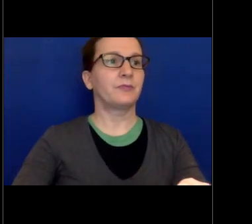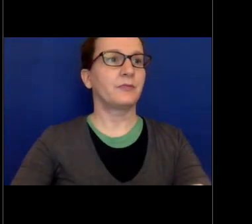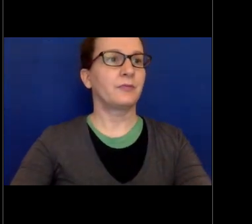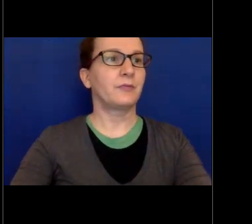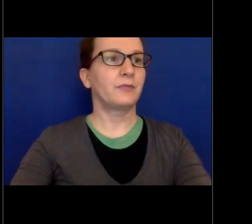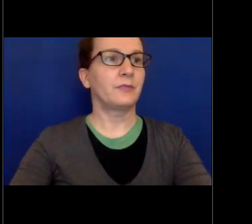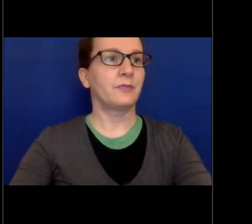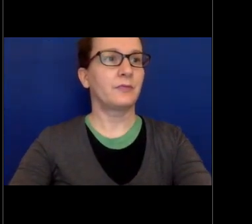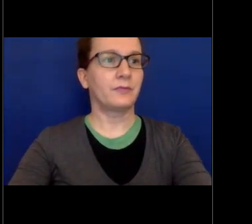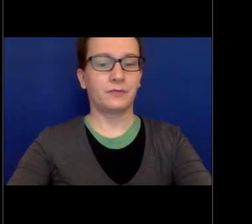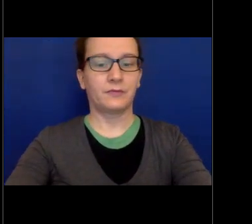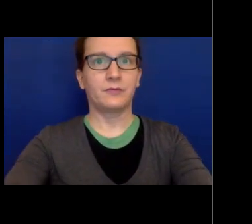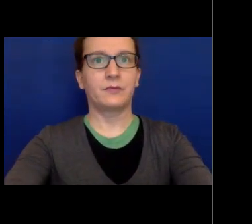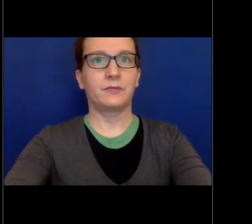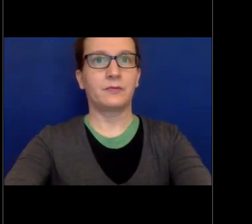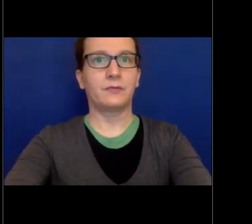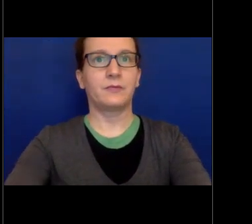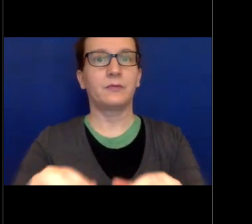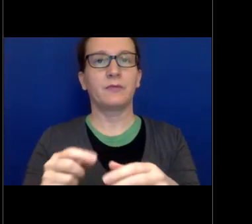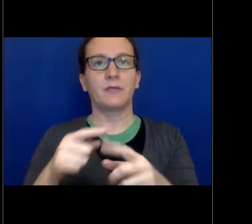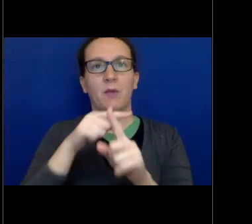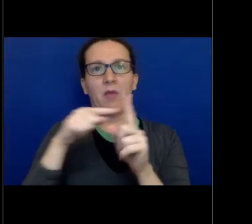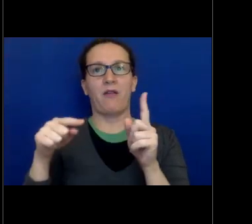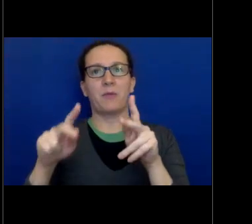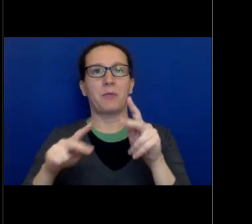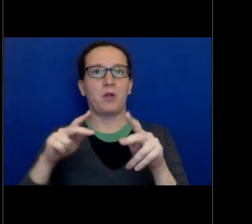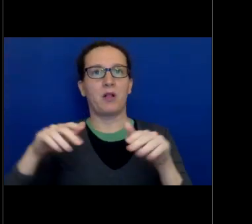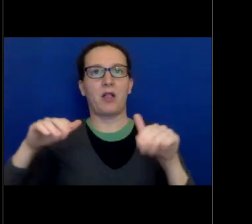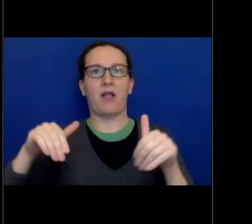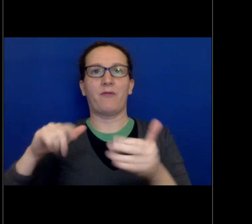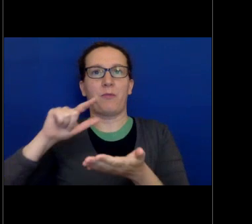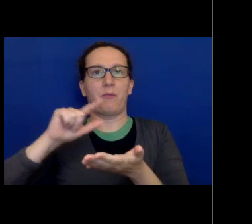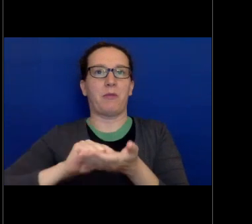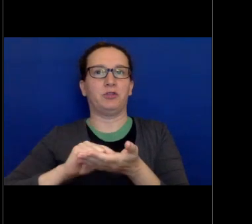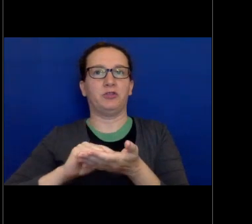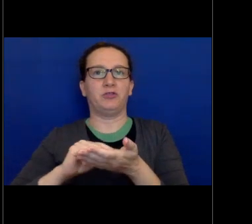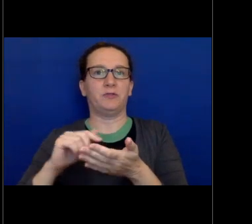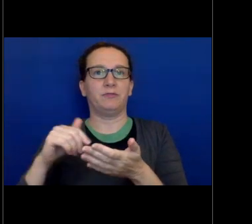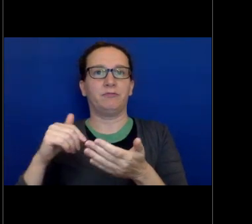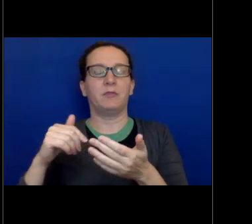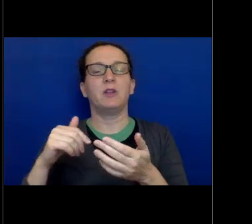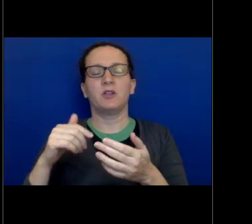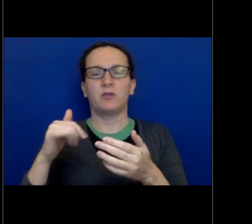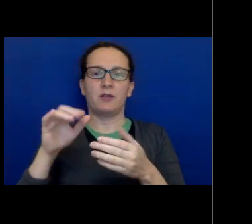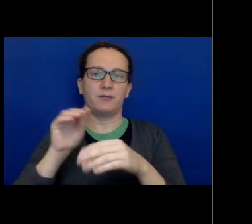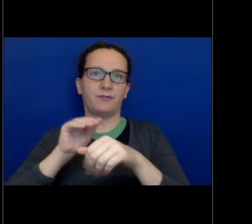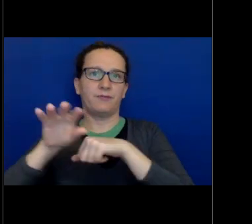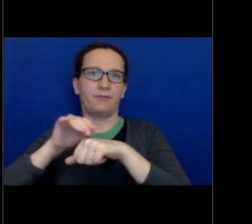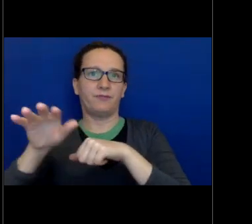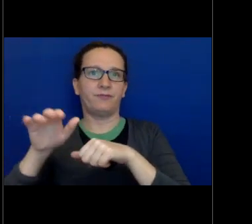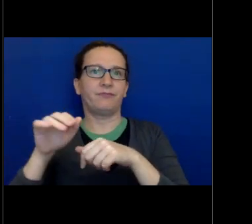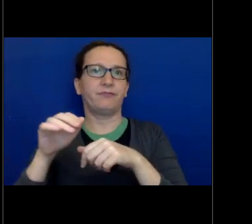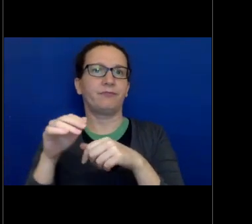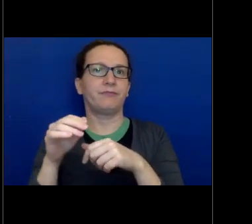of the people who answered have not published anything yet, so that's a good guide for our panelists. 16% of you